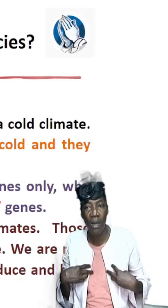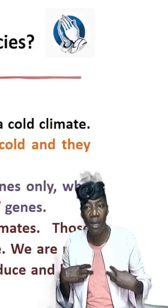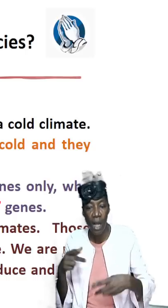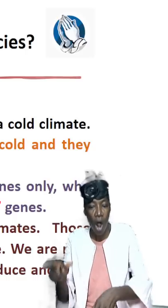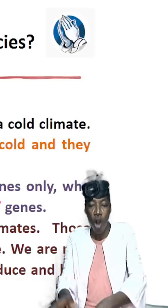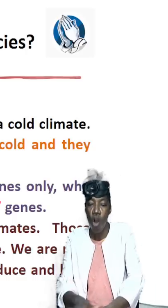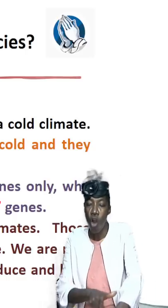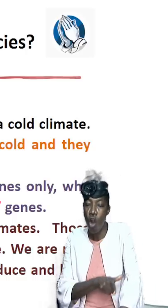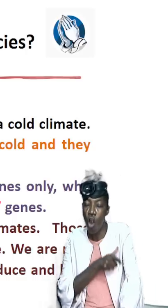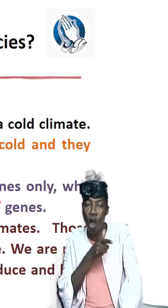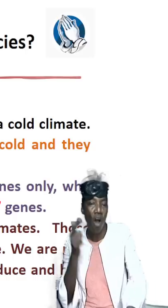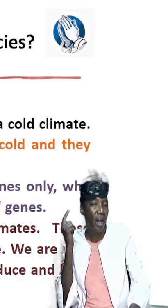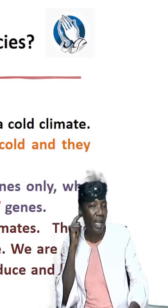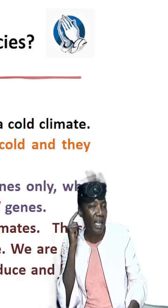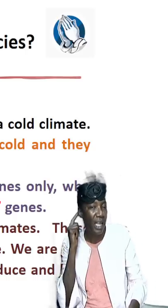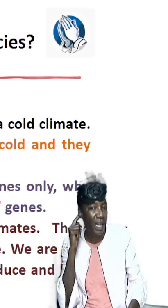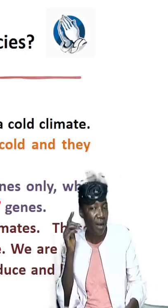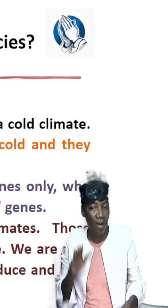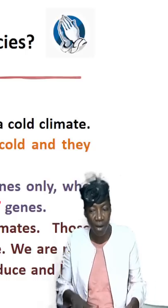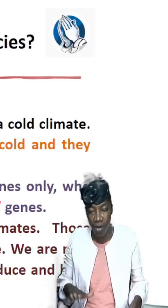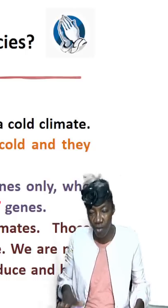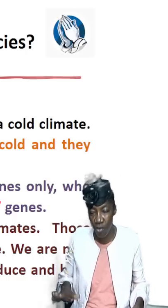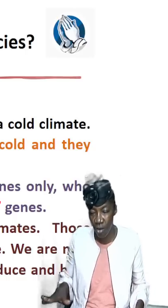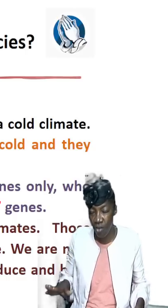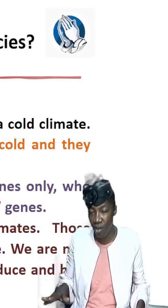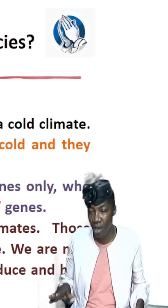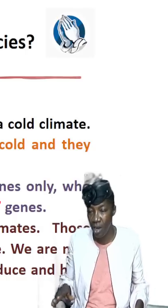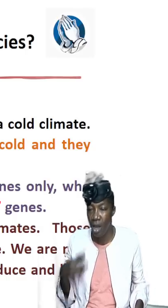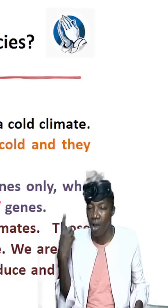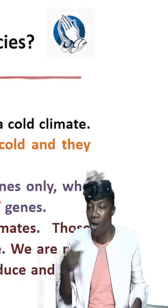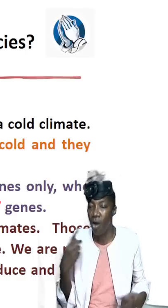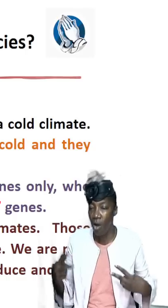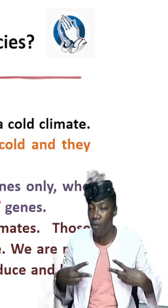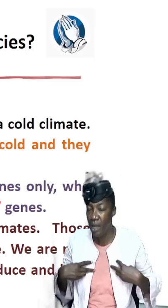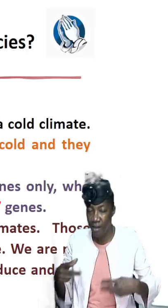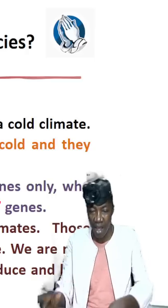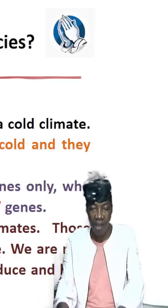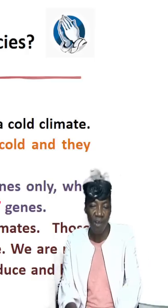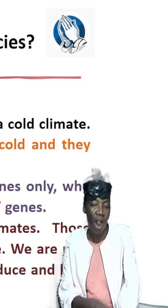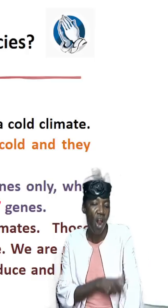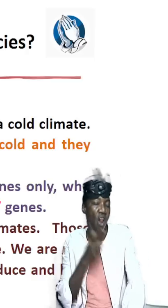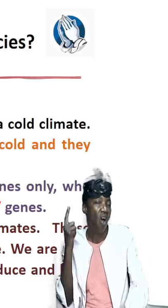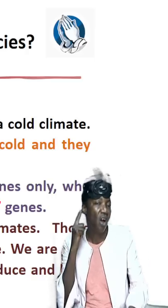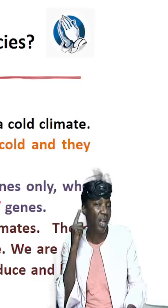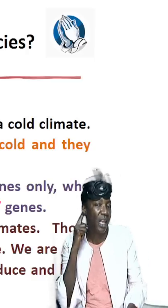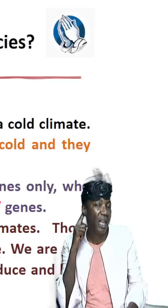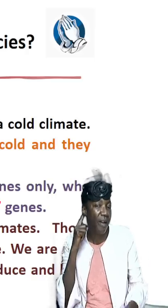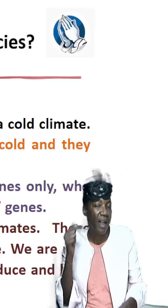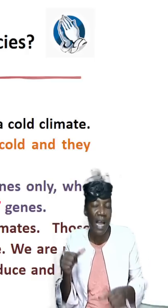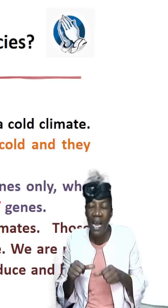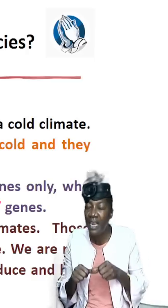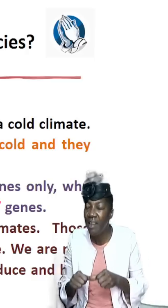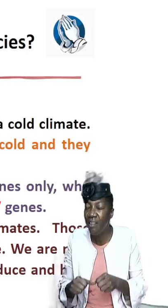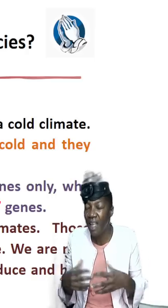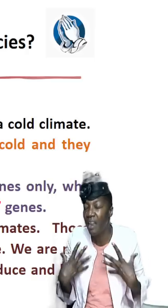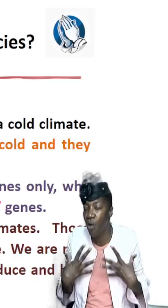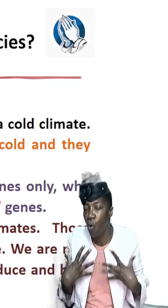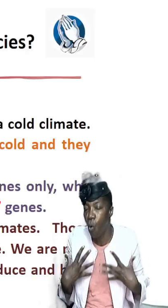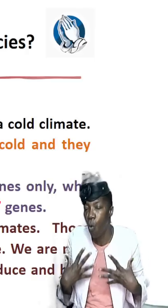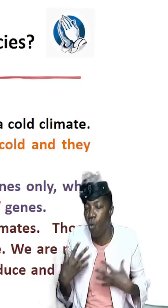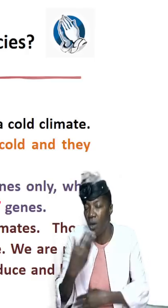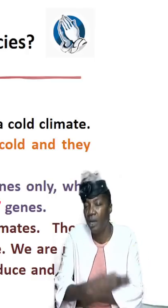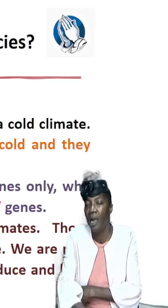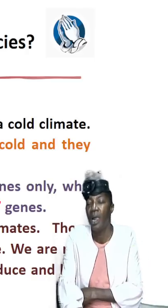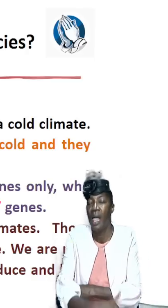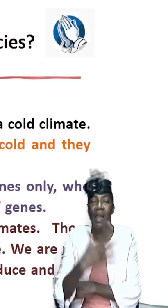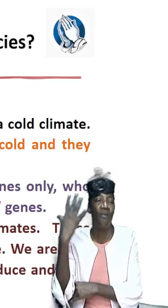with the long hair, so you're going to find their offspring always have long hair, and they settle in that cold environment. And